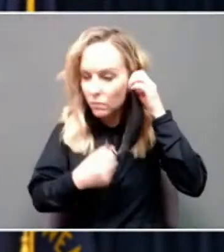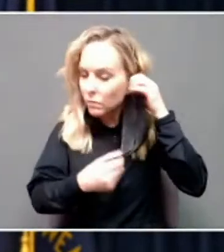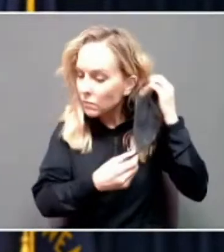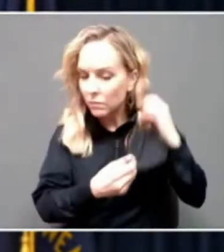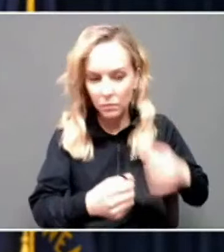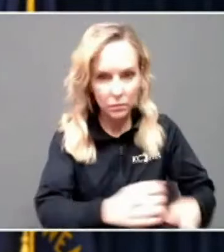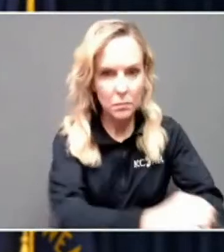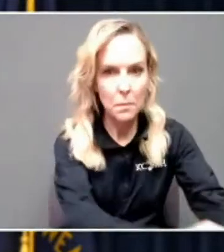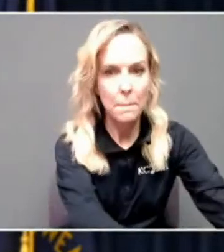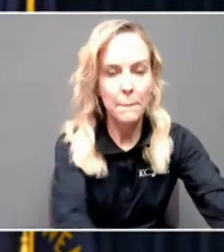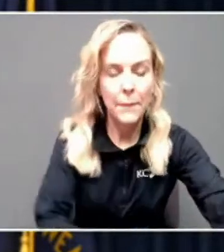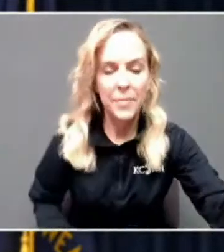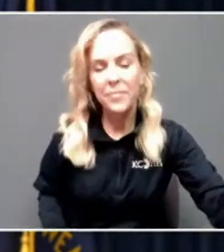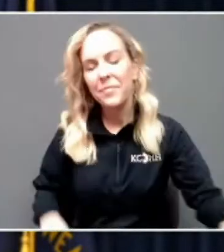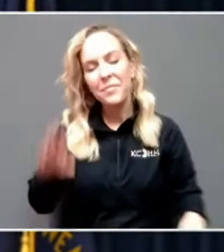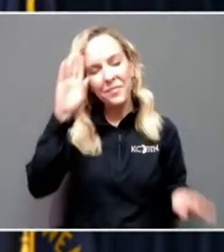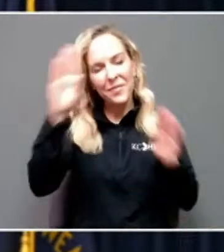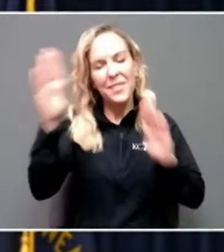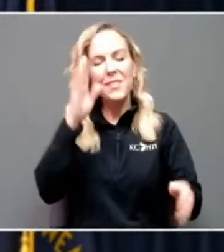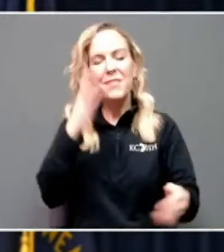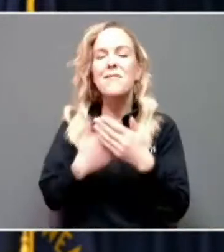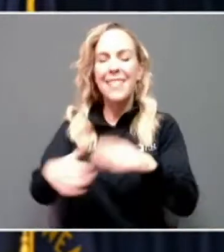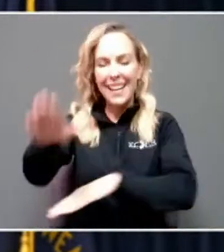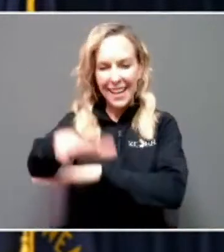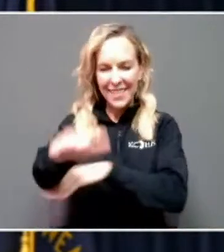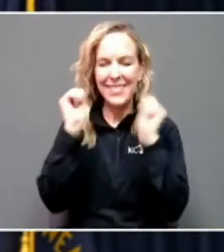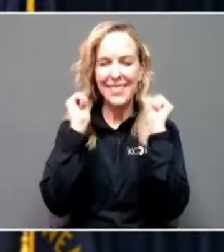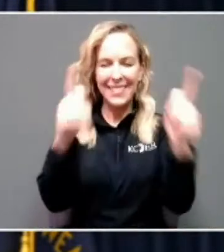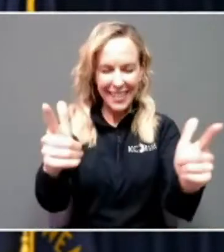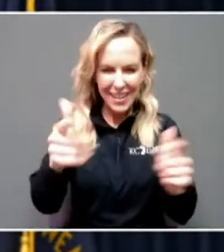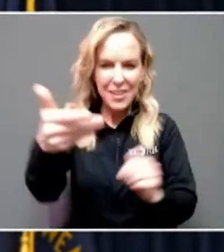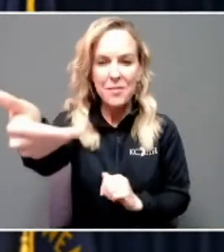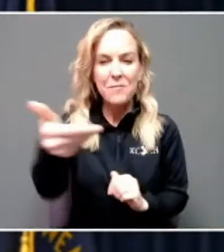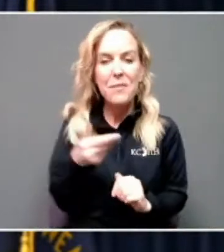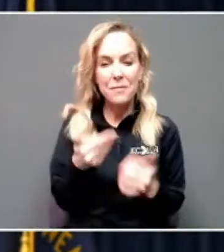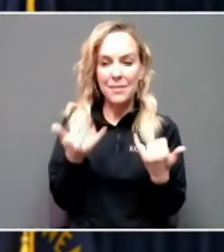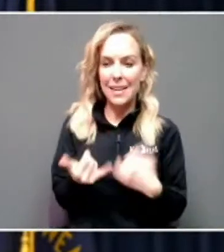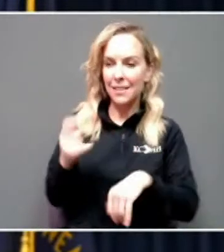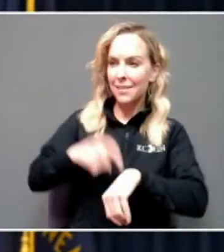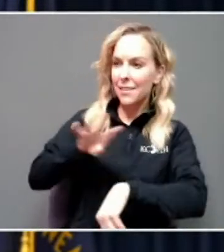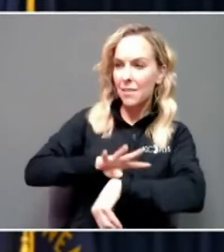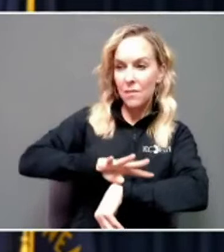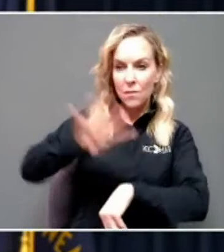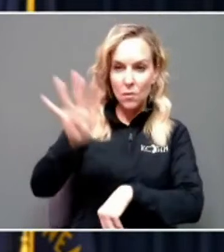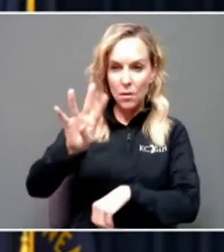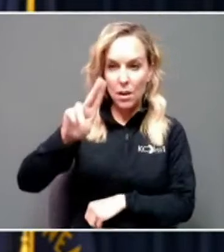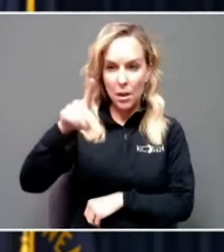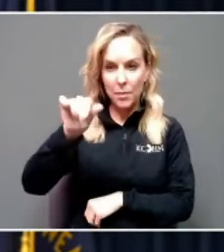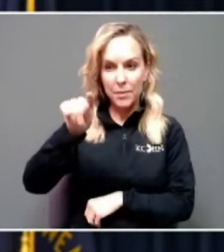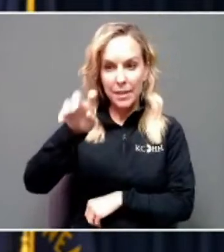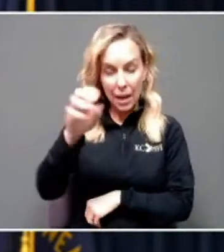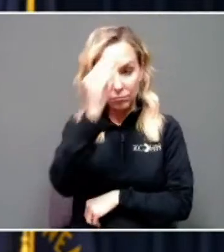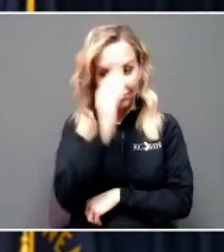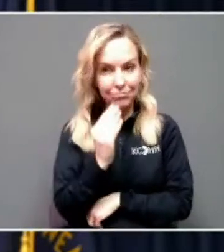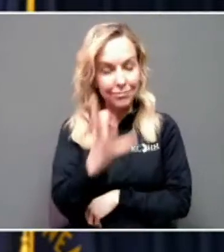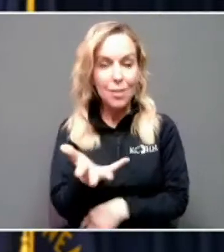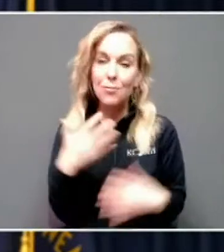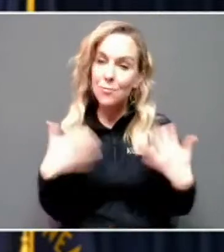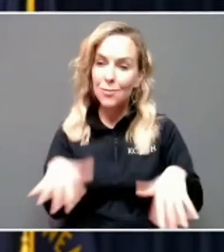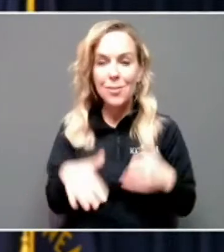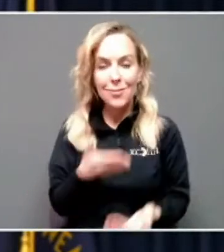All right. Good afternoon, everybody, and welcome to our 4 p.m. update. A lot of good news